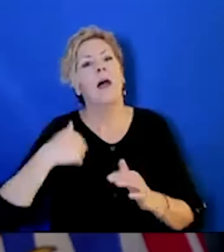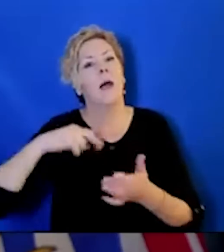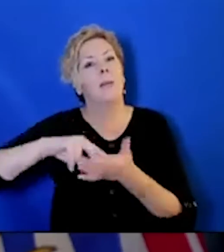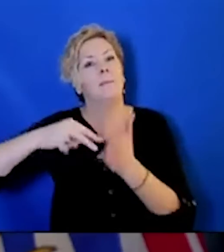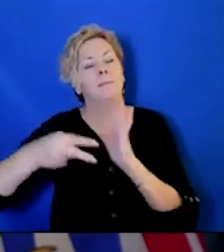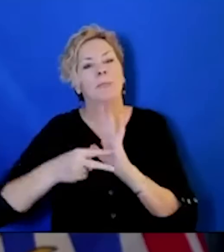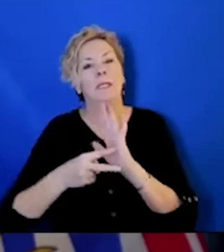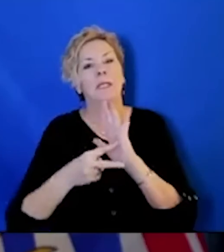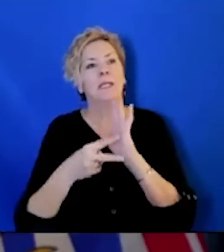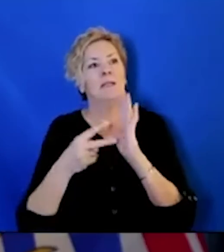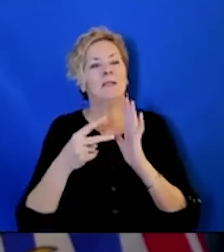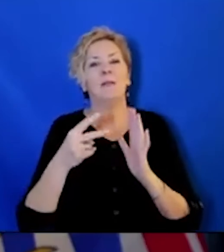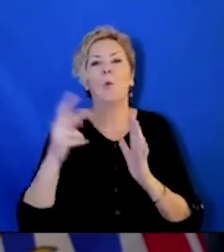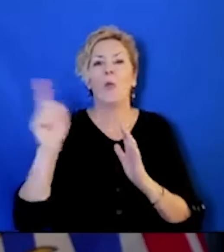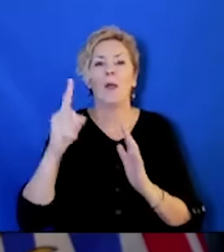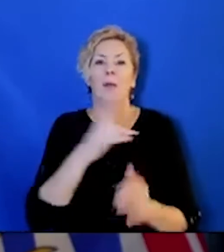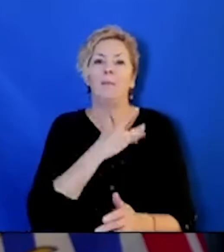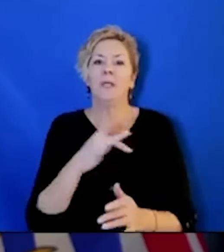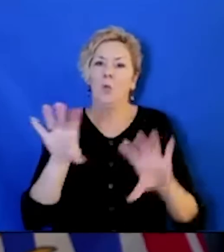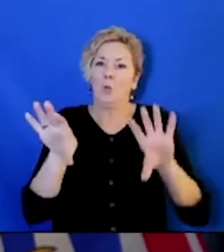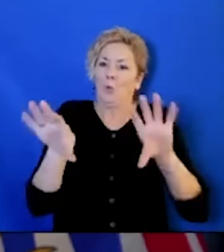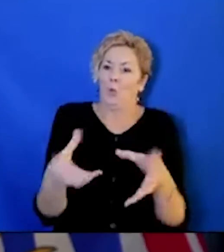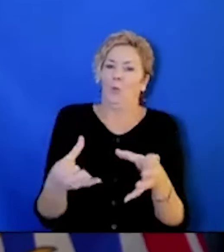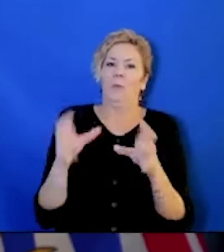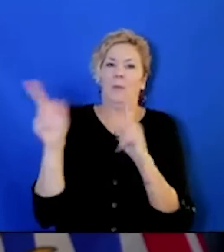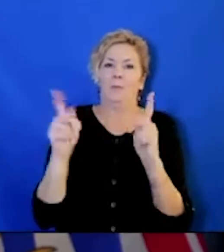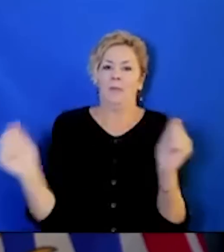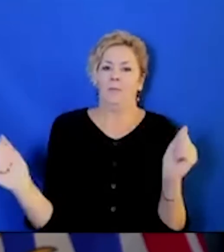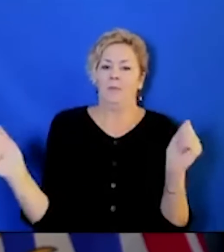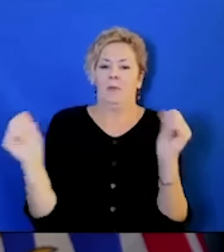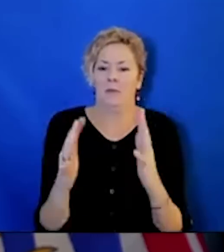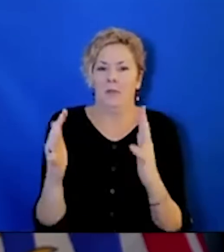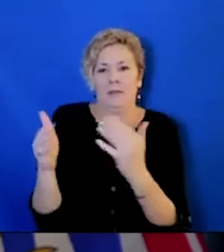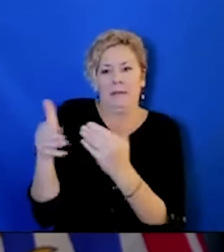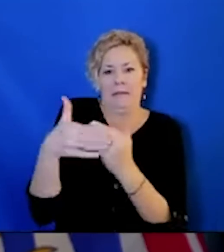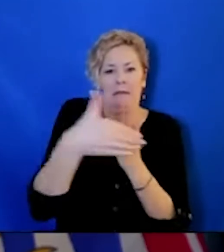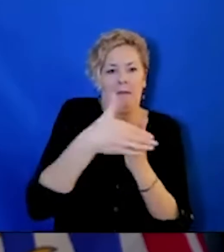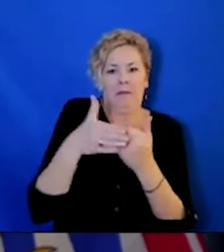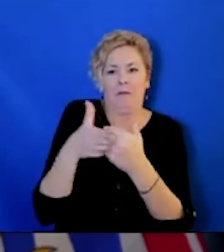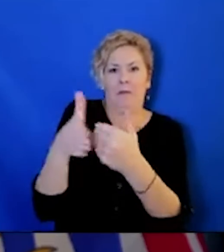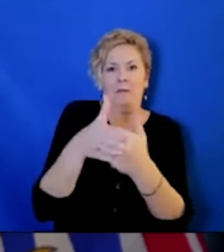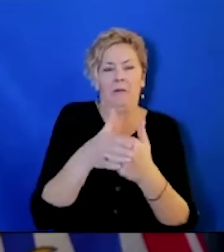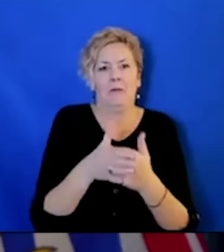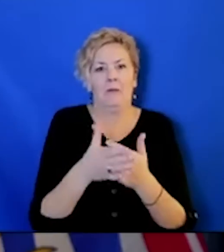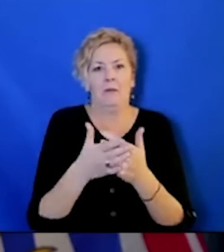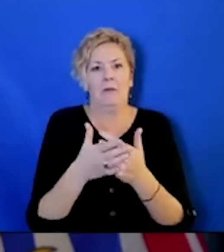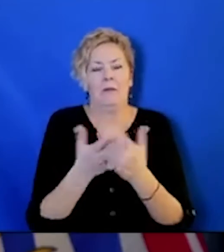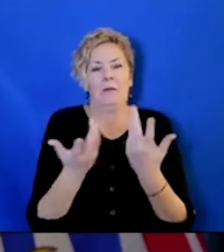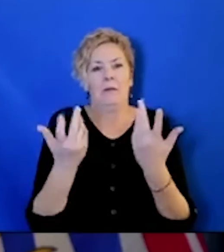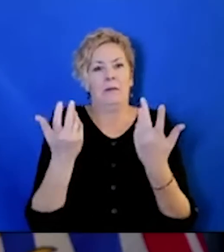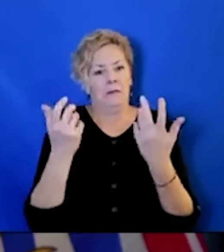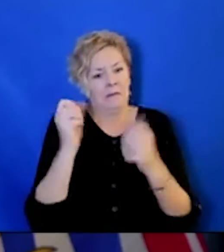indoor settings where we have vigorous exercise, and we have now learned that that is an environment where this virus can spread quickly. So